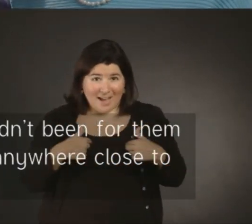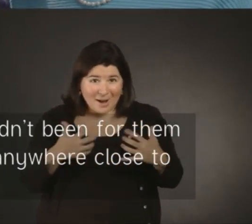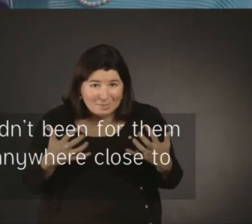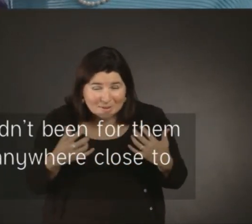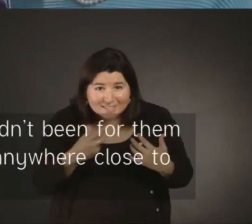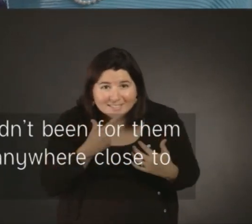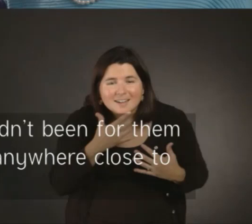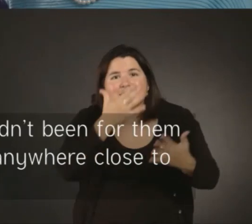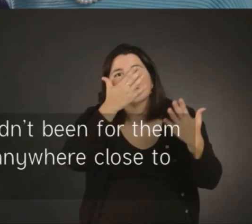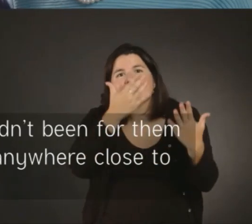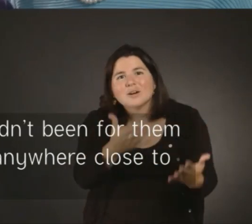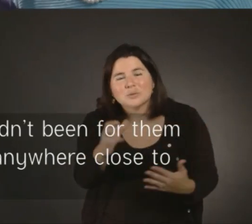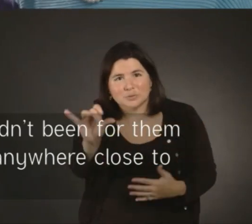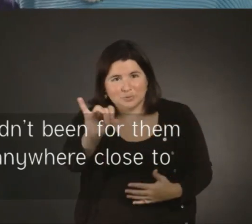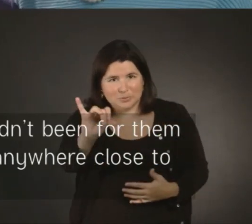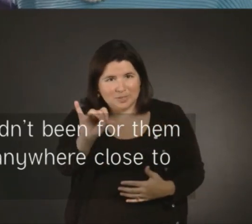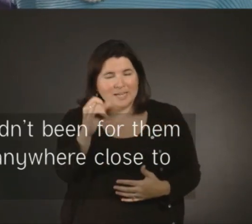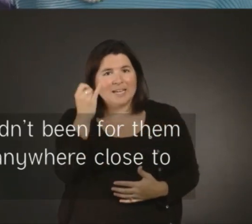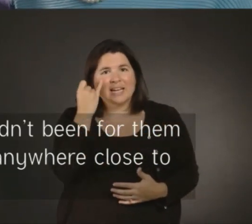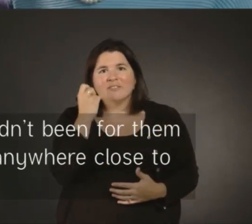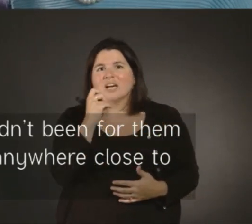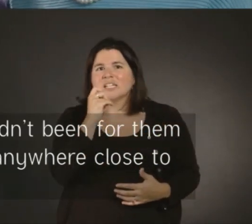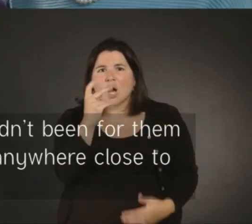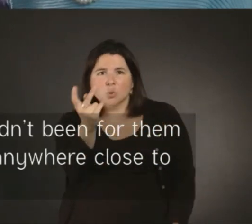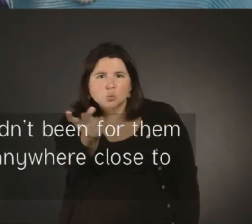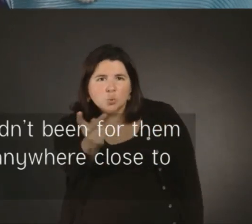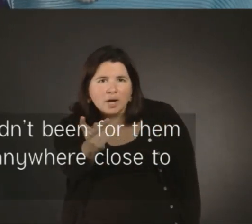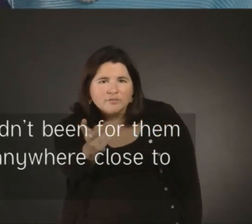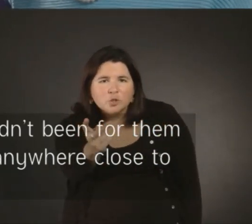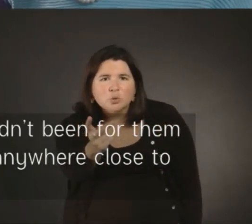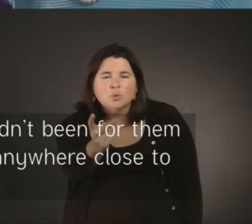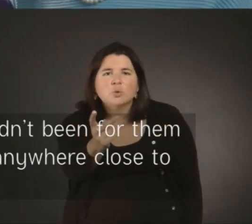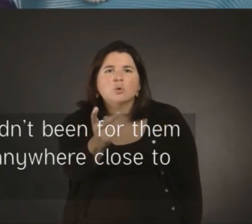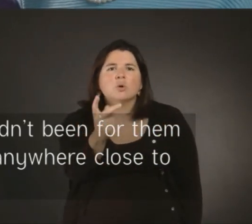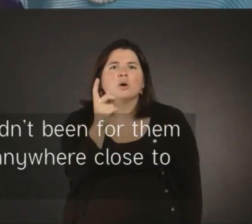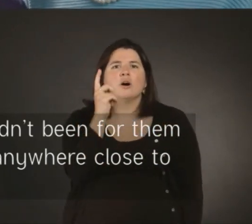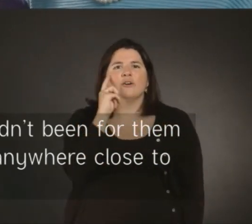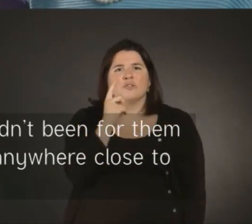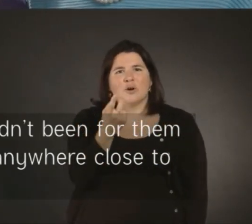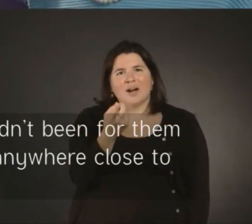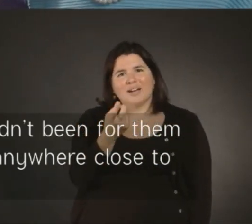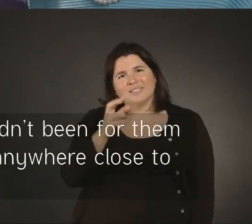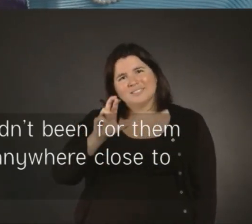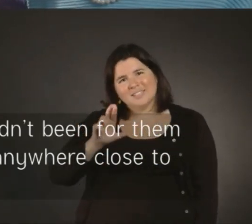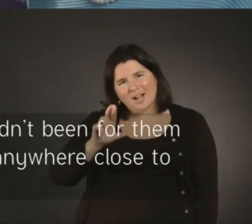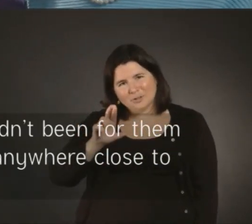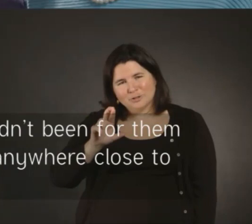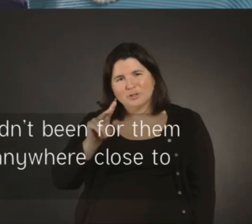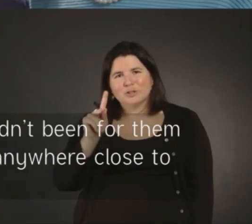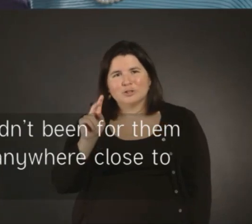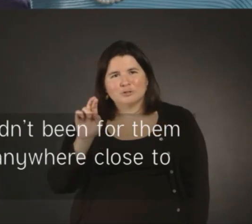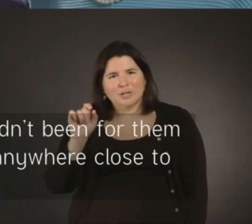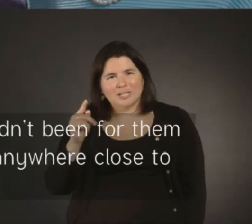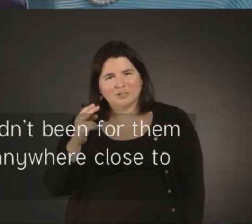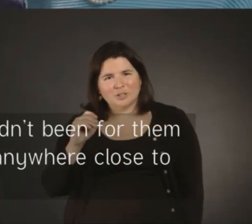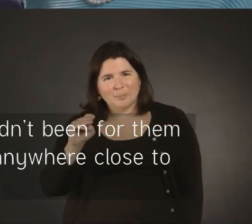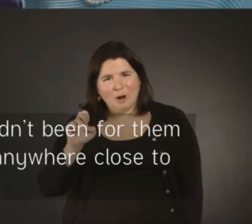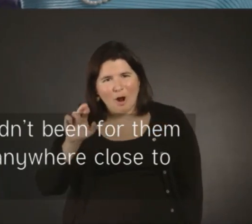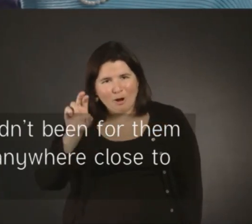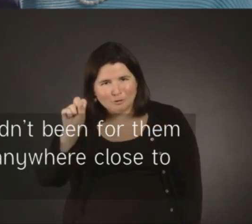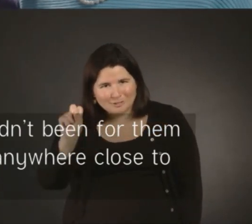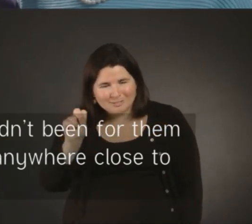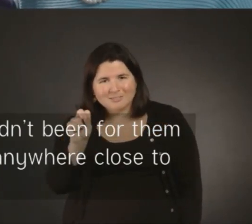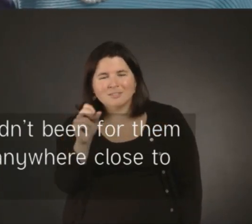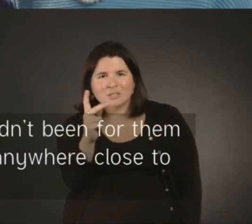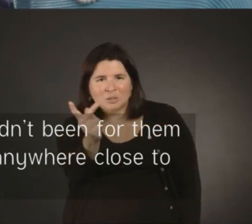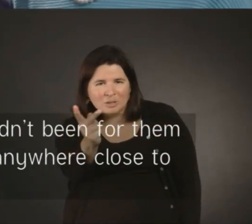as well, because if it hadn't been for them, for Dr. Kretschmer, I don't think I would be anywhere close to